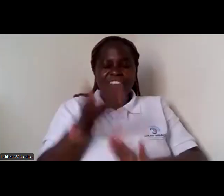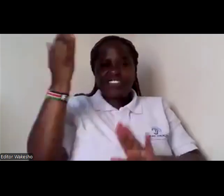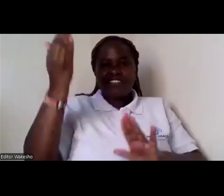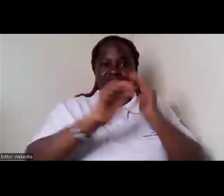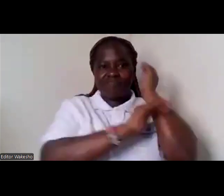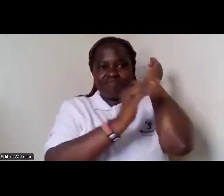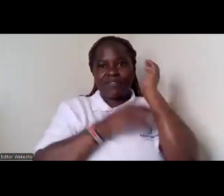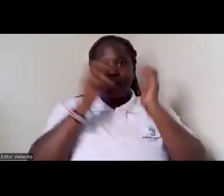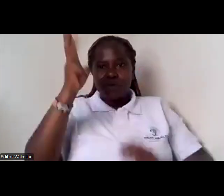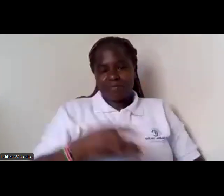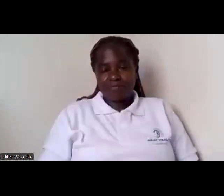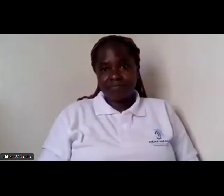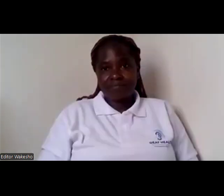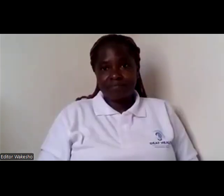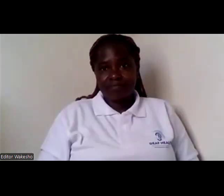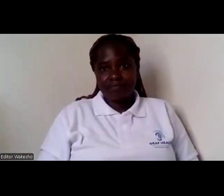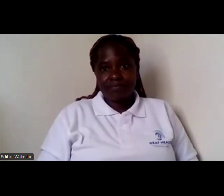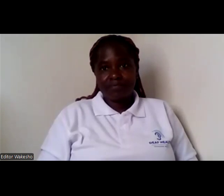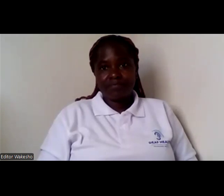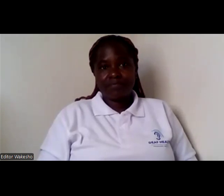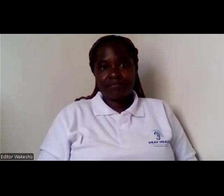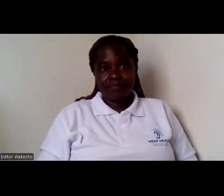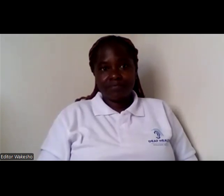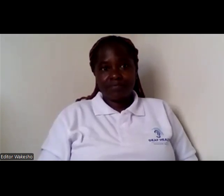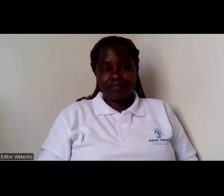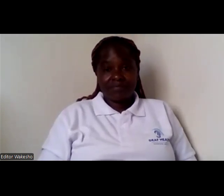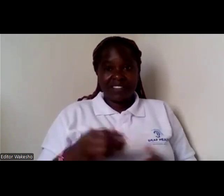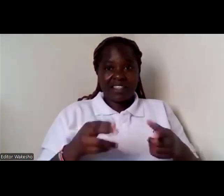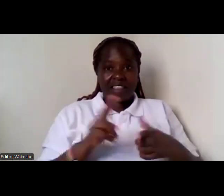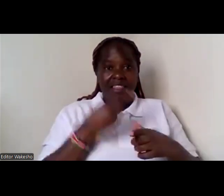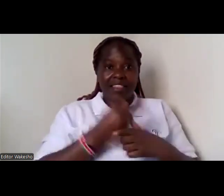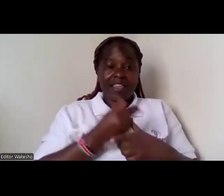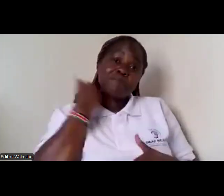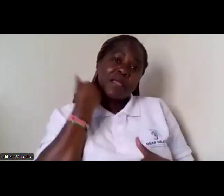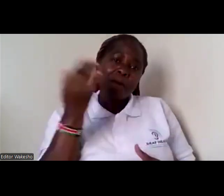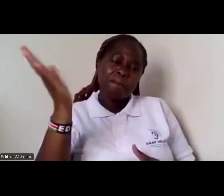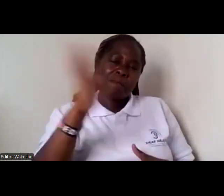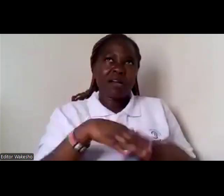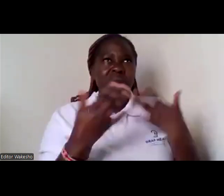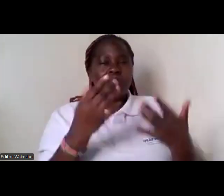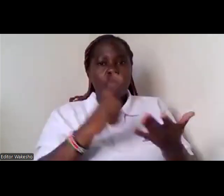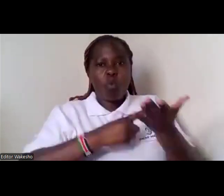And usually the periods will come back in about a week.